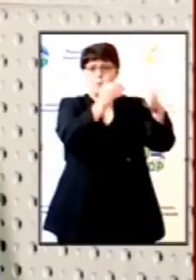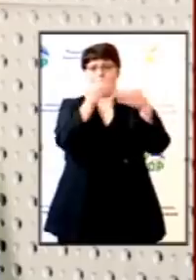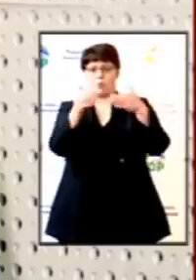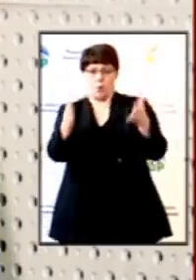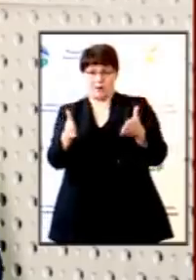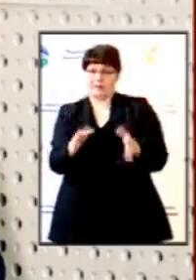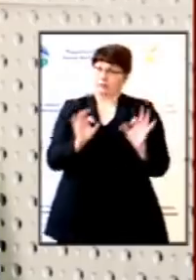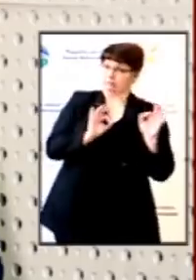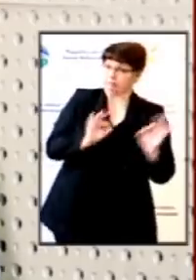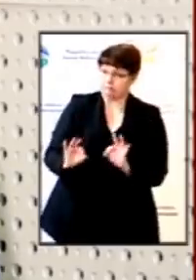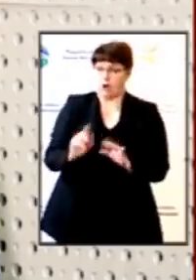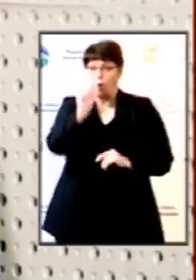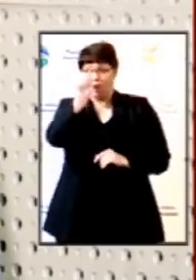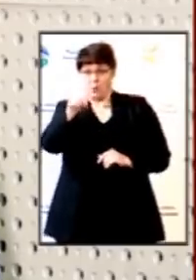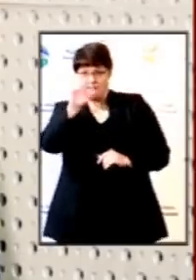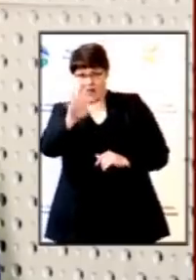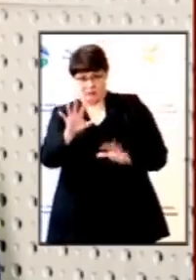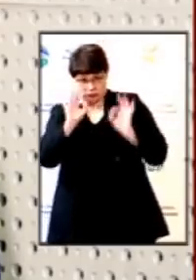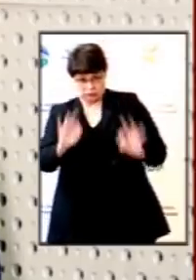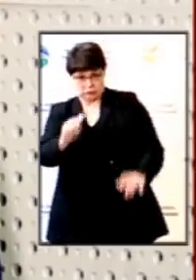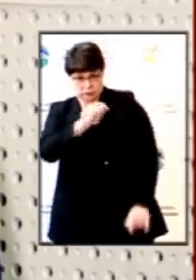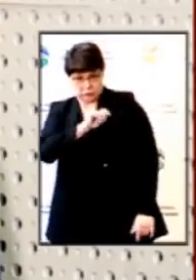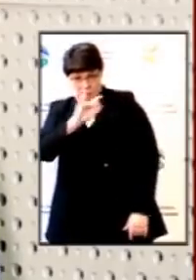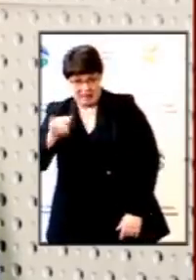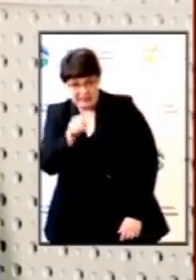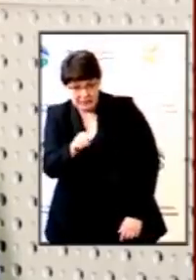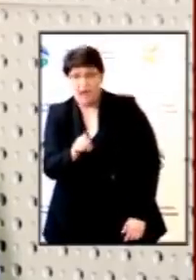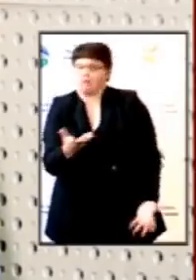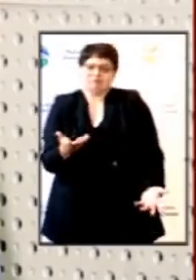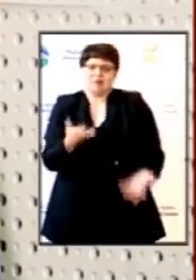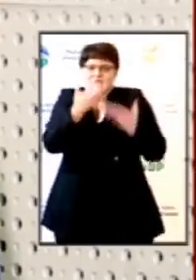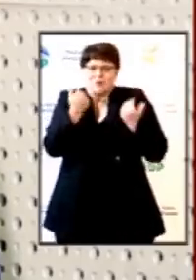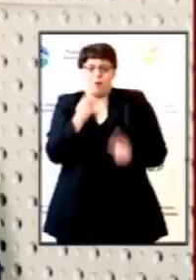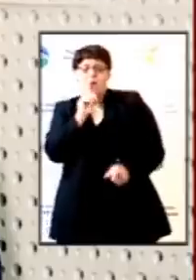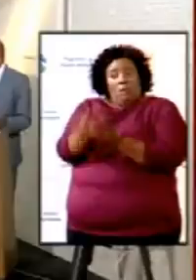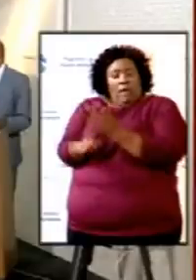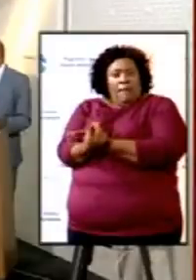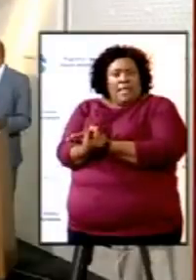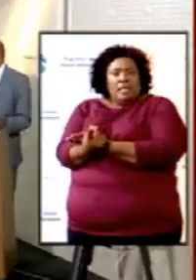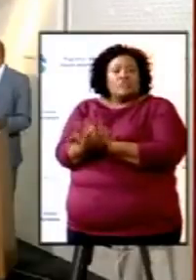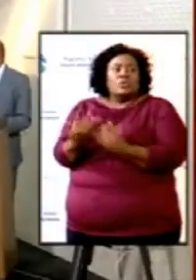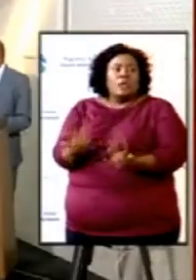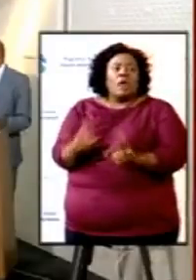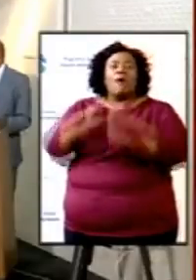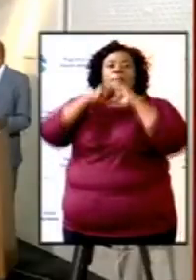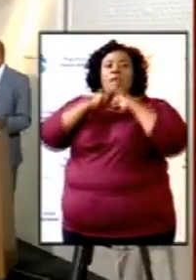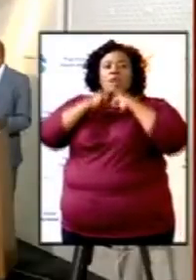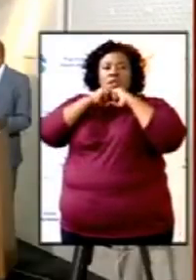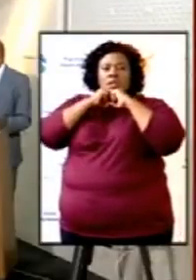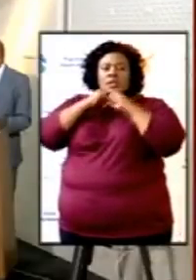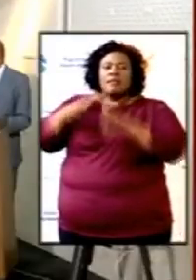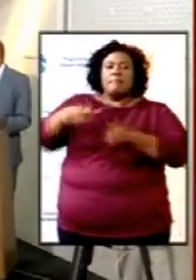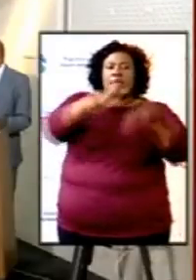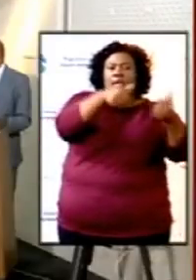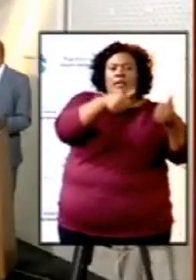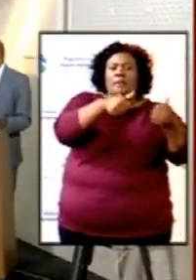aspect of allowing cigarettes to be sold. He needs to go back and review this particular decision. So there has been intensive lobbying when it comes to this